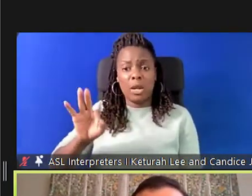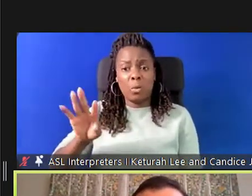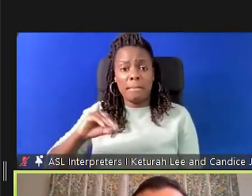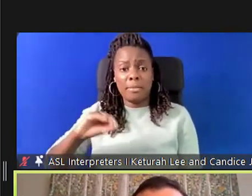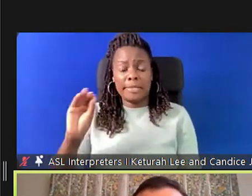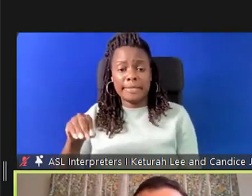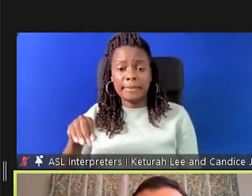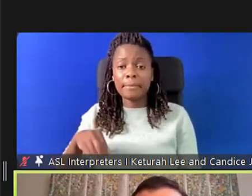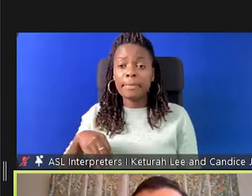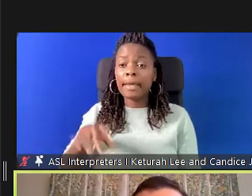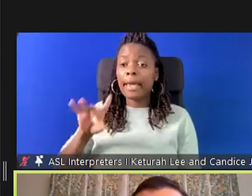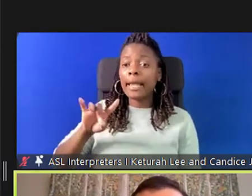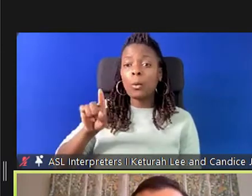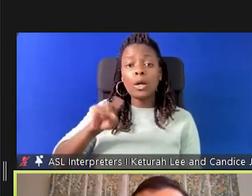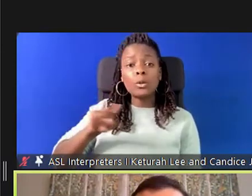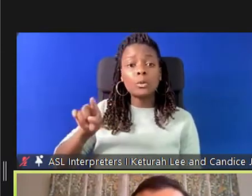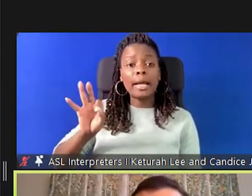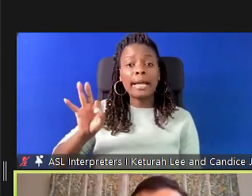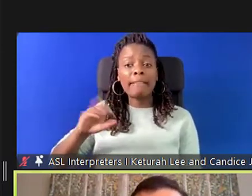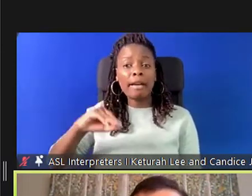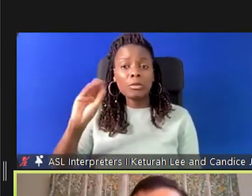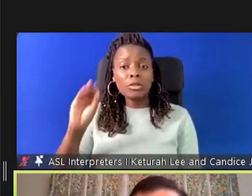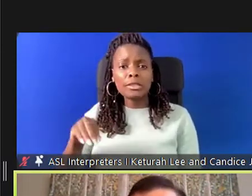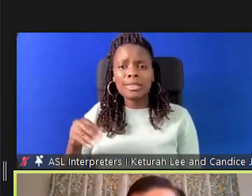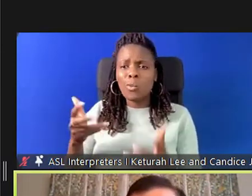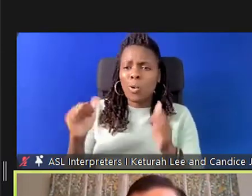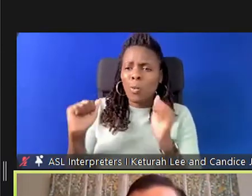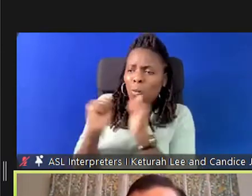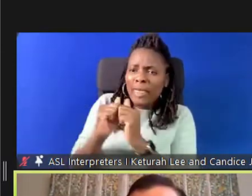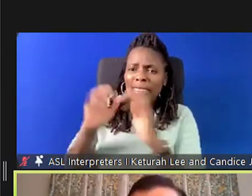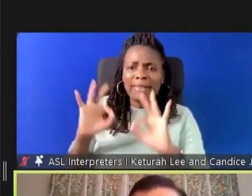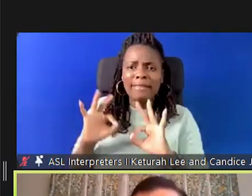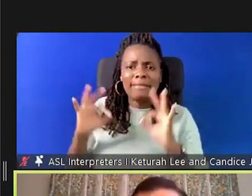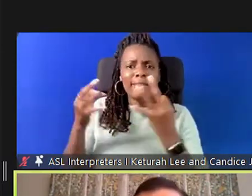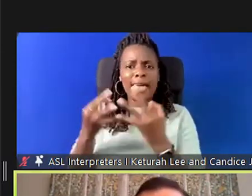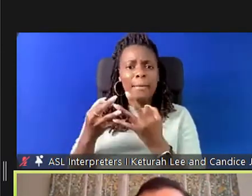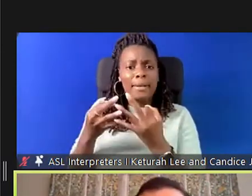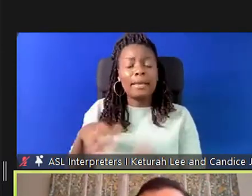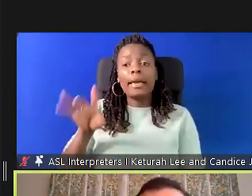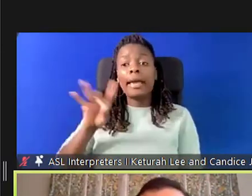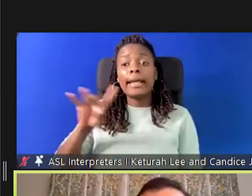family, and the vast majority wanted to be able to help others.